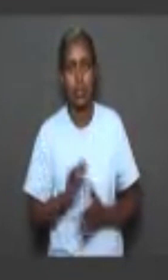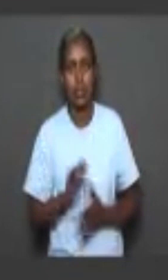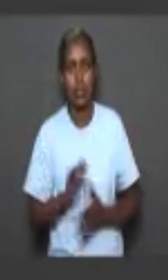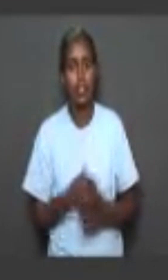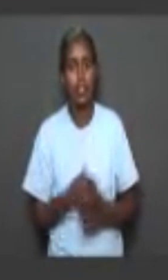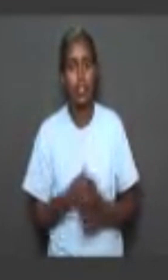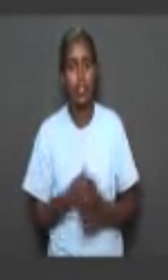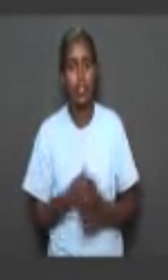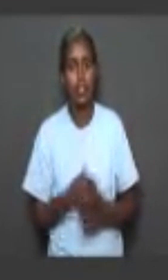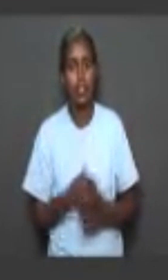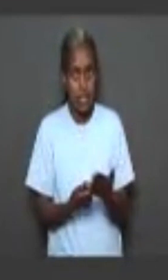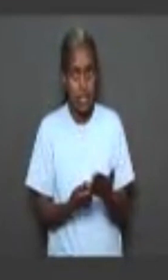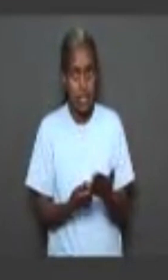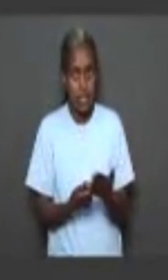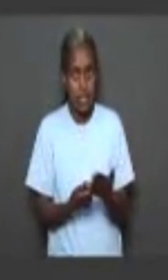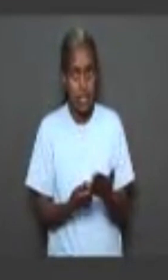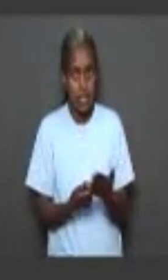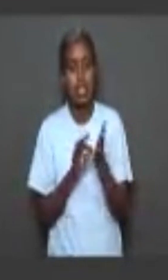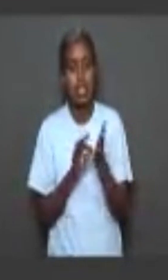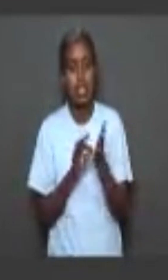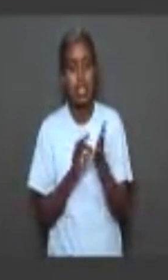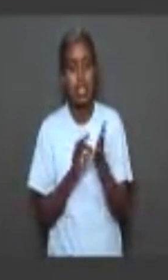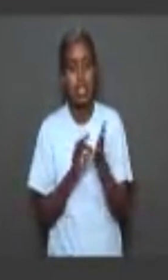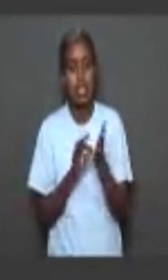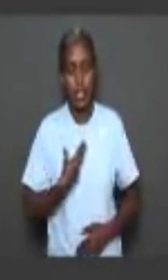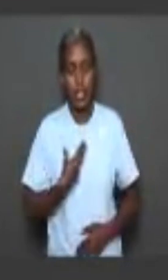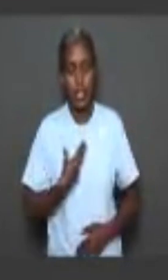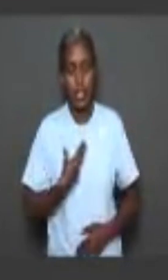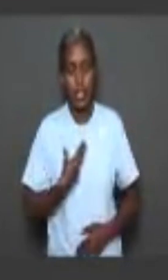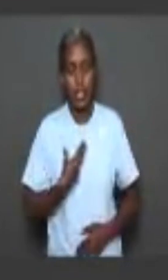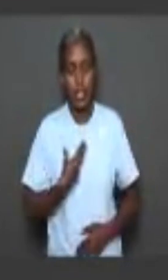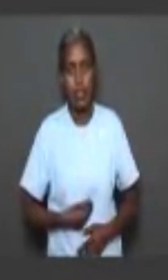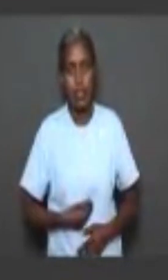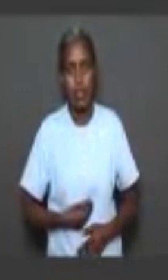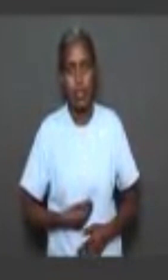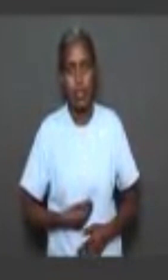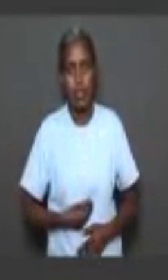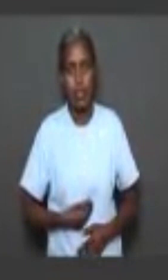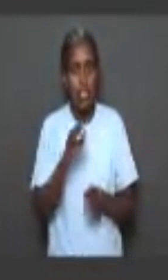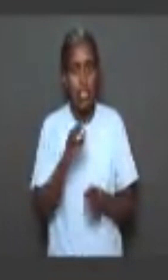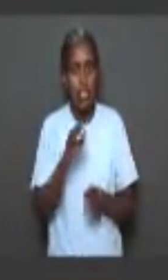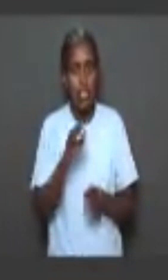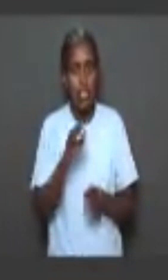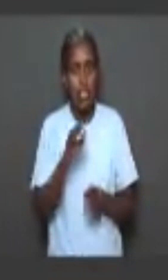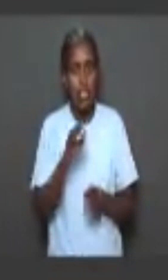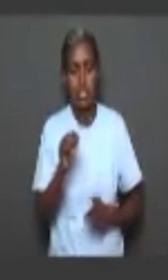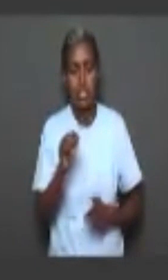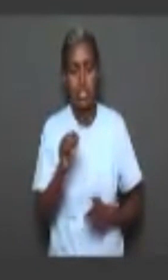then the number of elements of set S is 3.